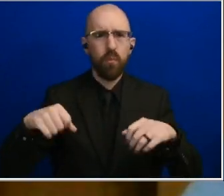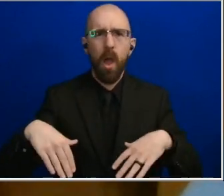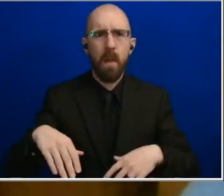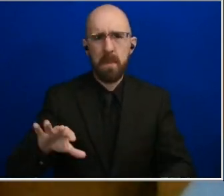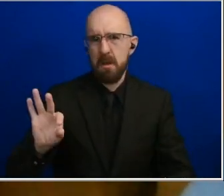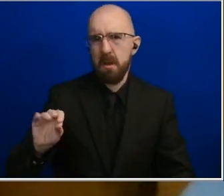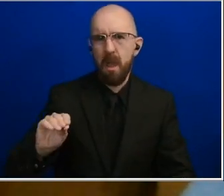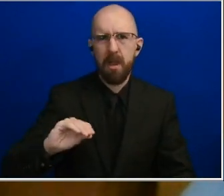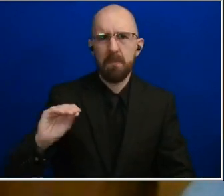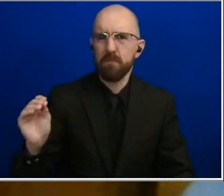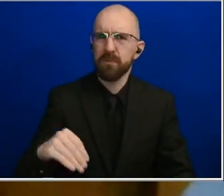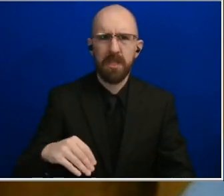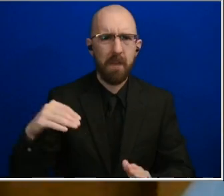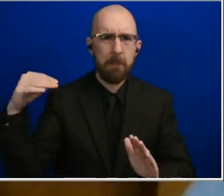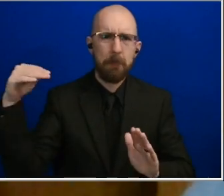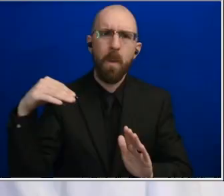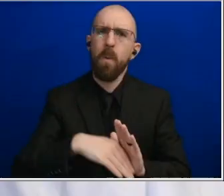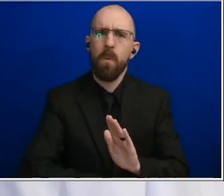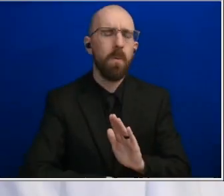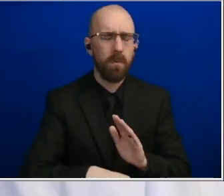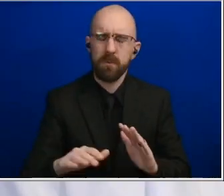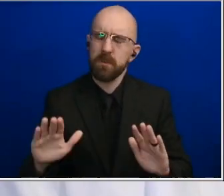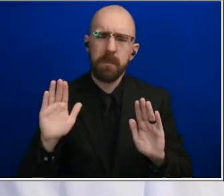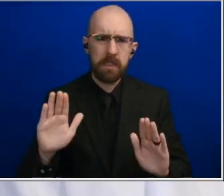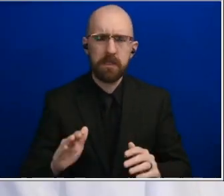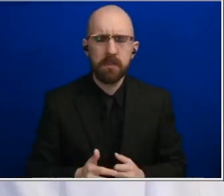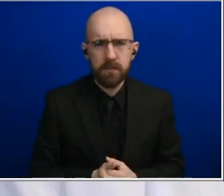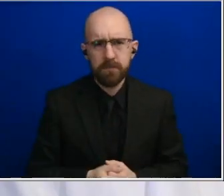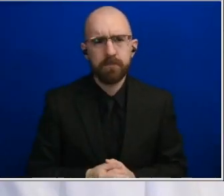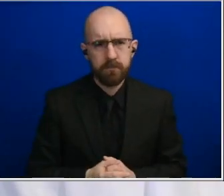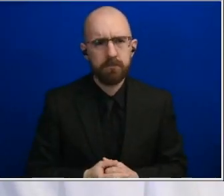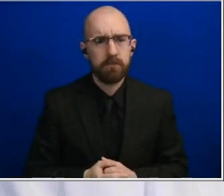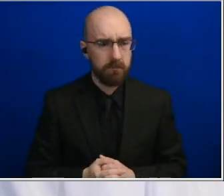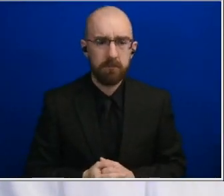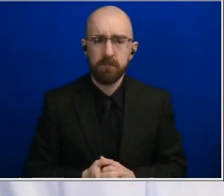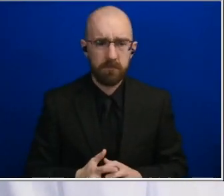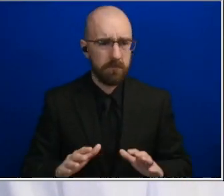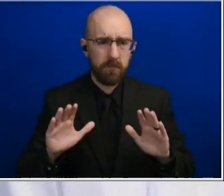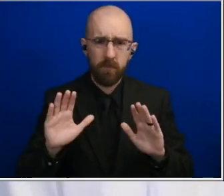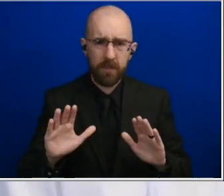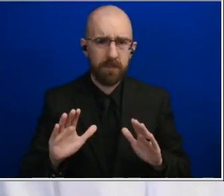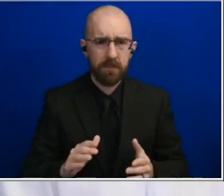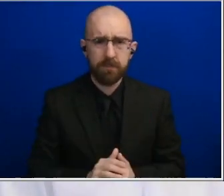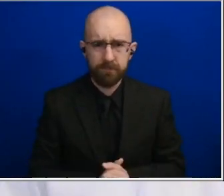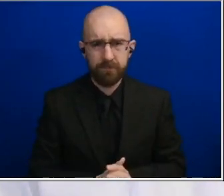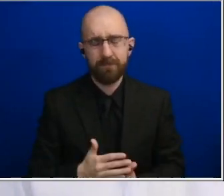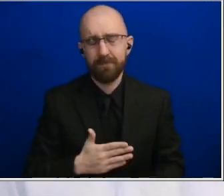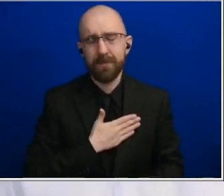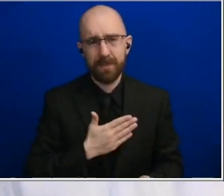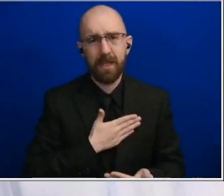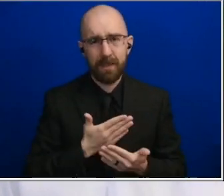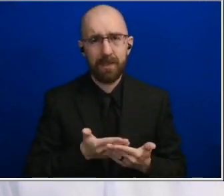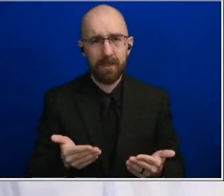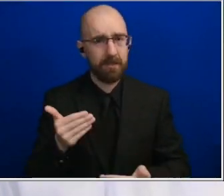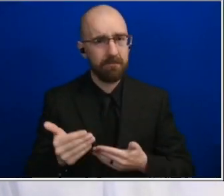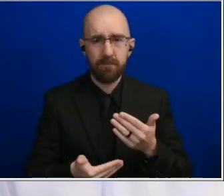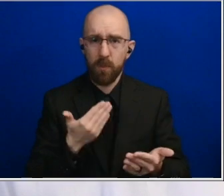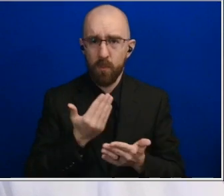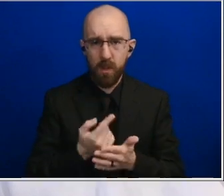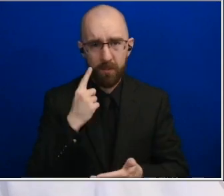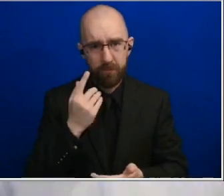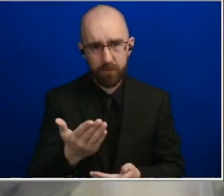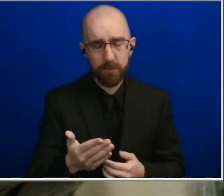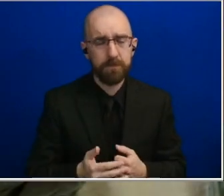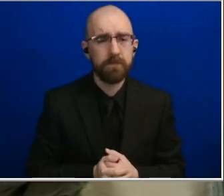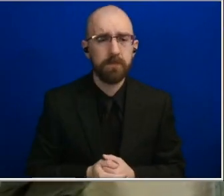90%. It's just amazing. That's fantastic. Glad things are going so well for you, JD.